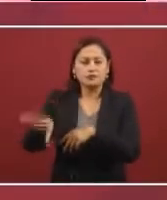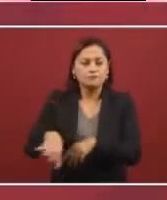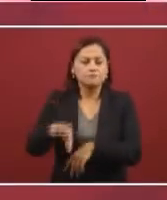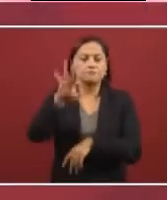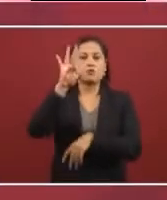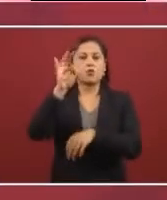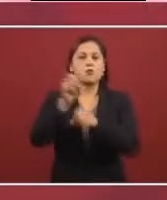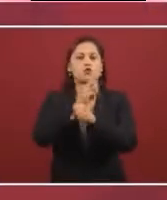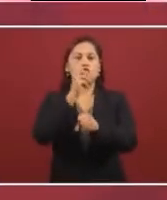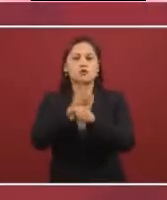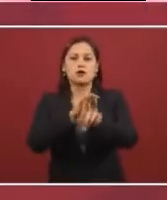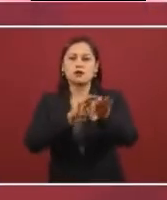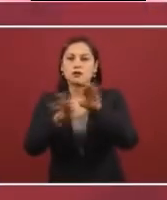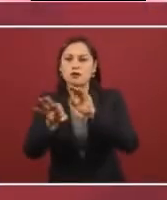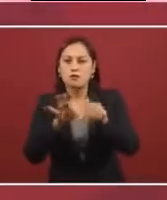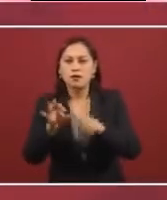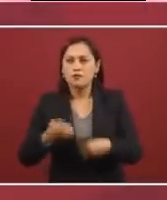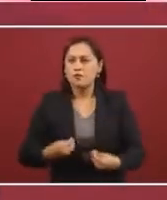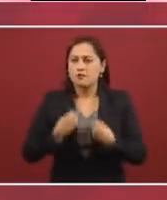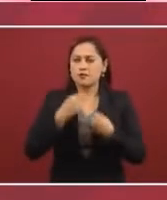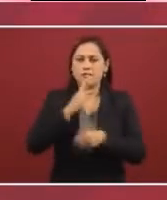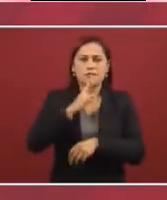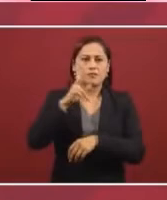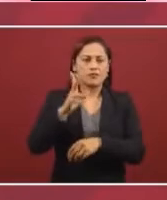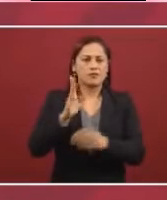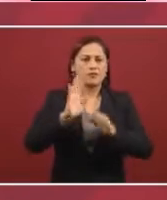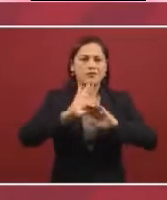That's enough of that.